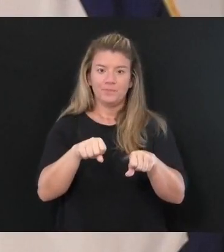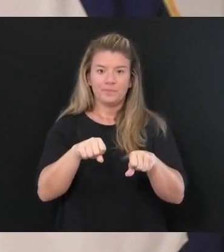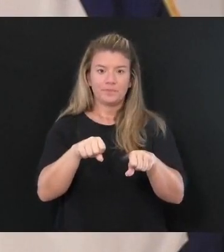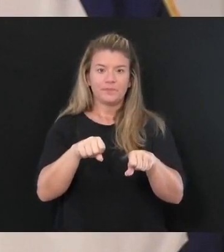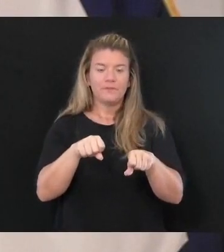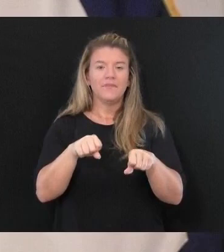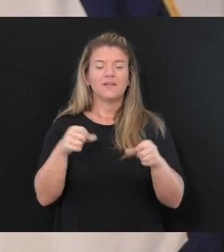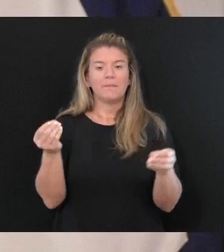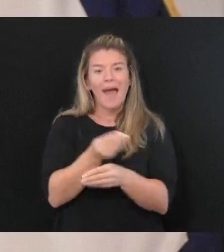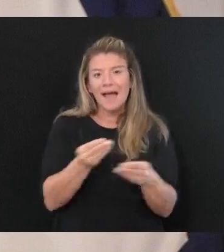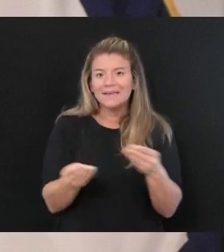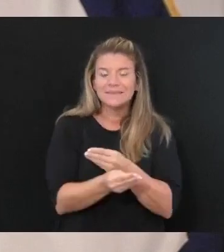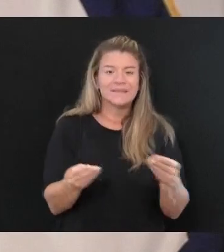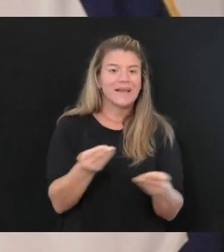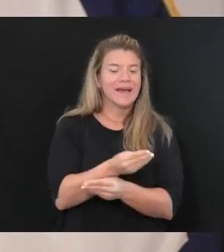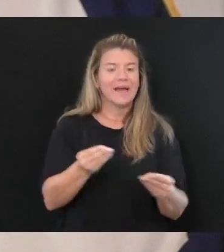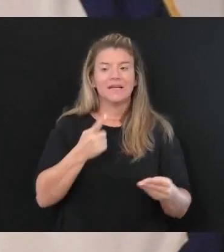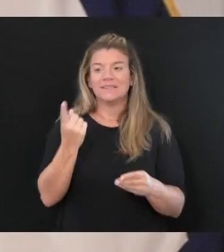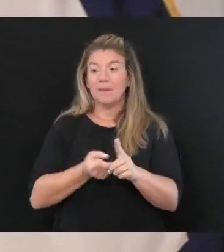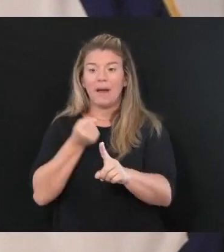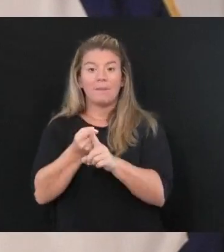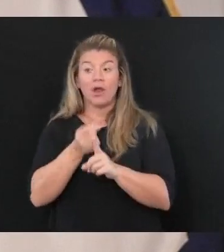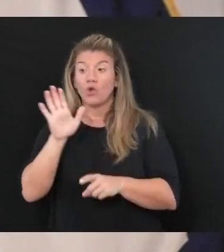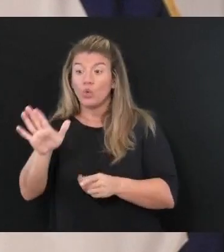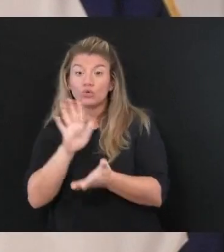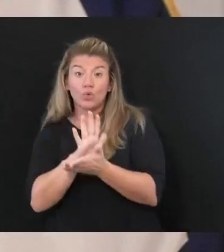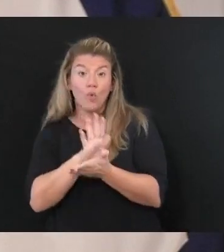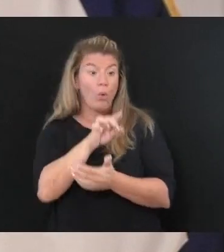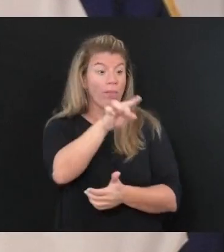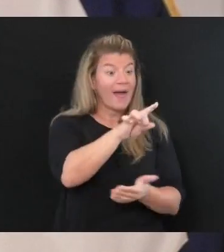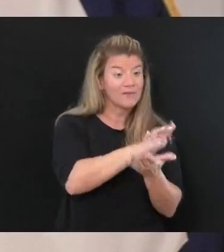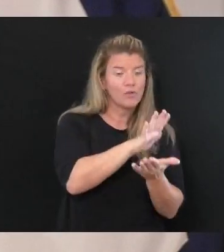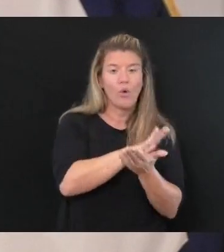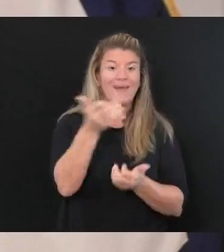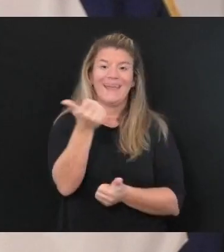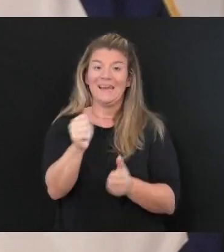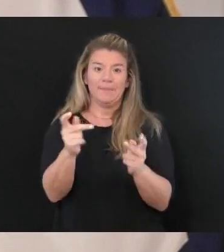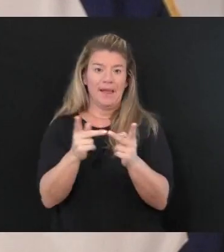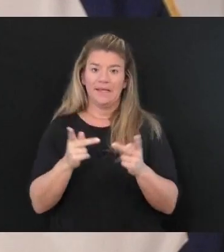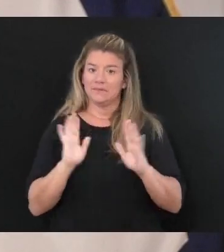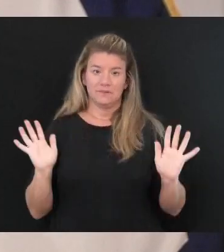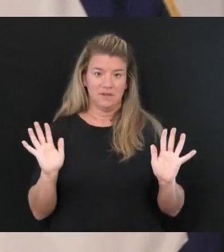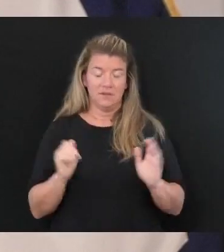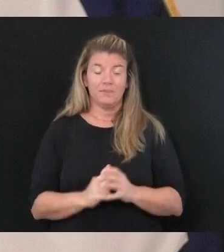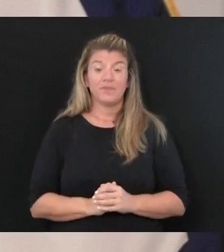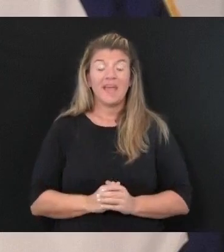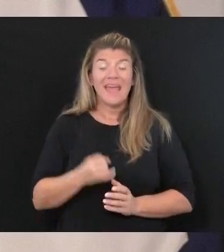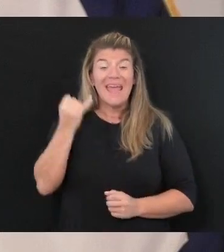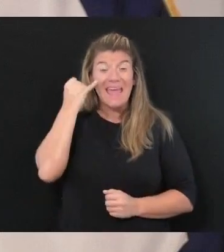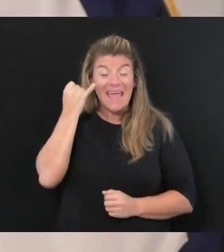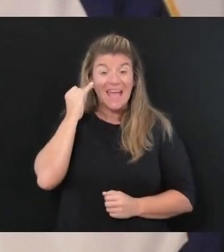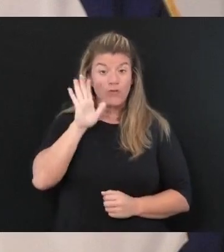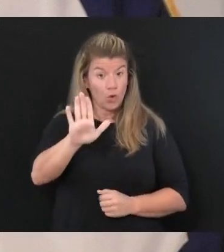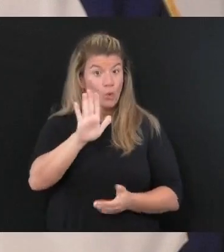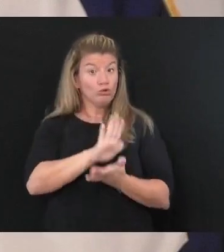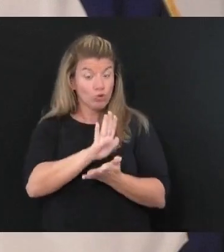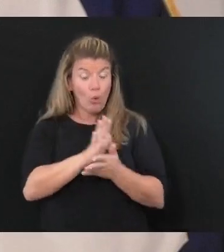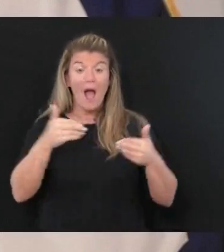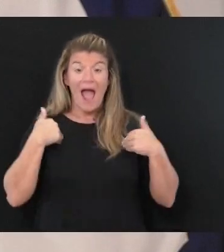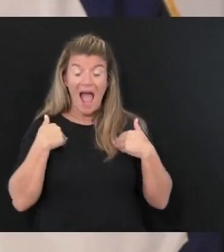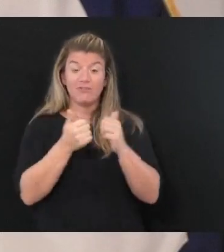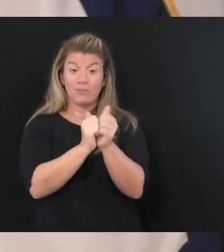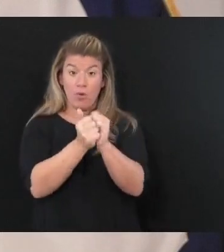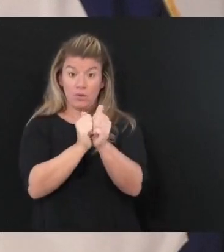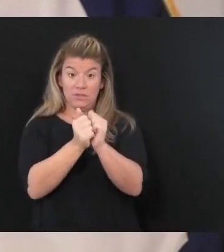be an incident come from your school as well. If you have sports at your school and